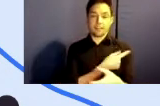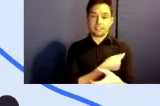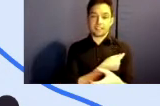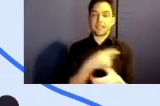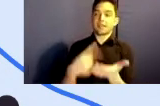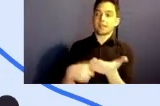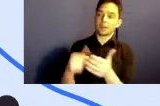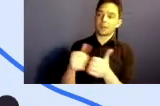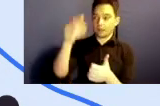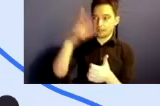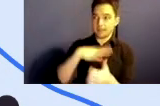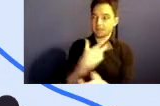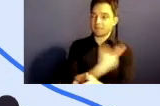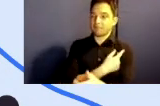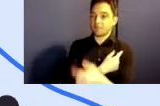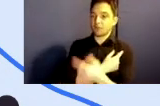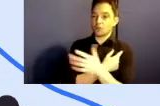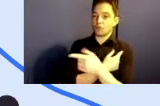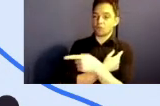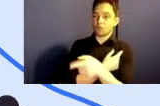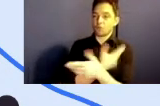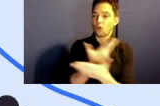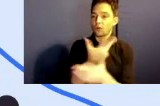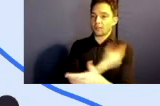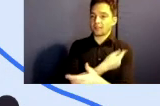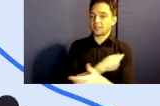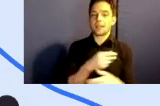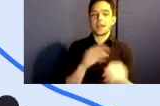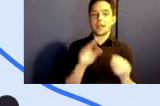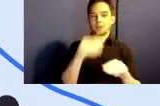it also really put women in dangerous,